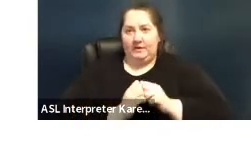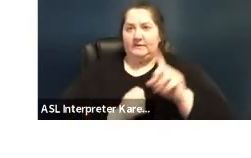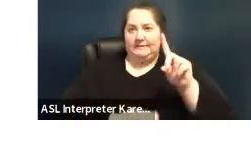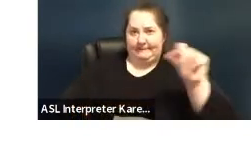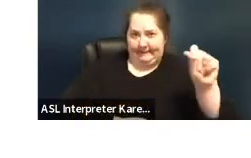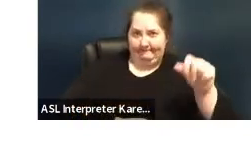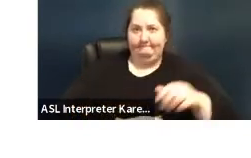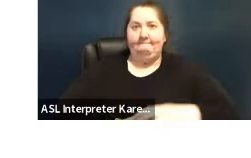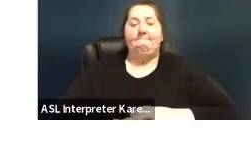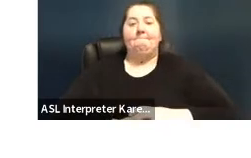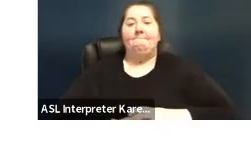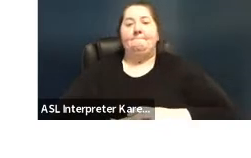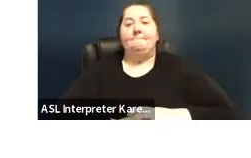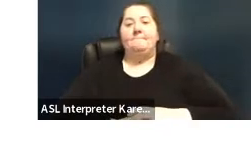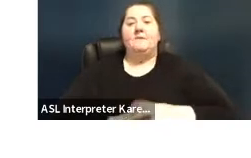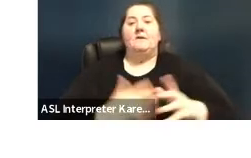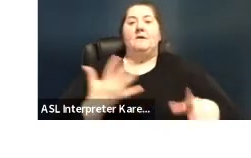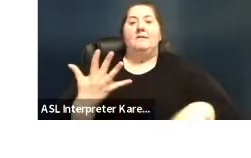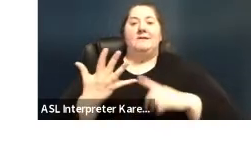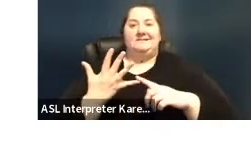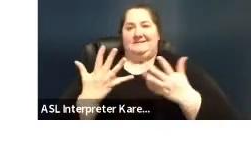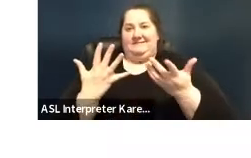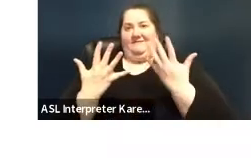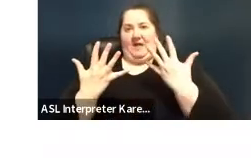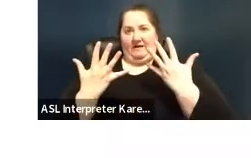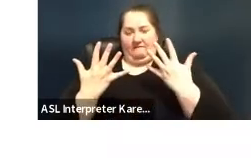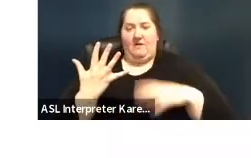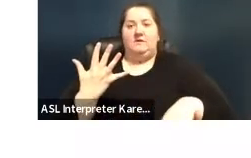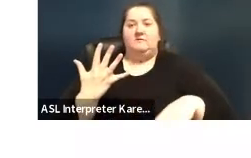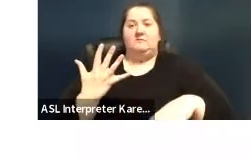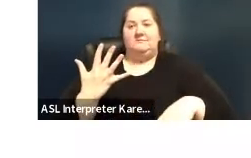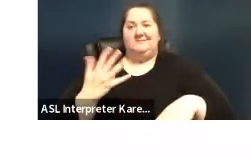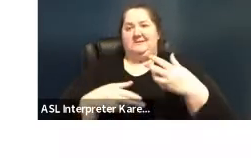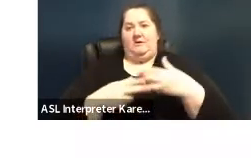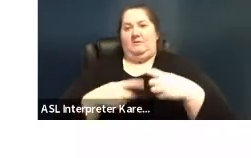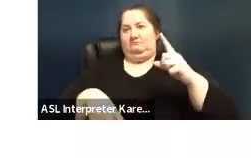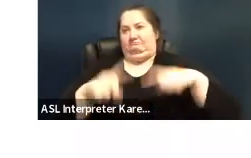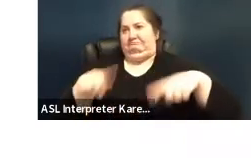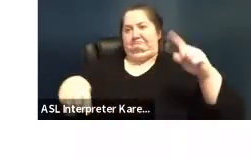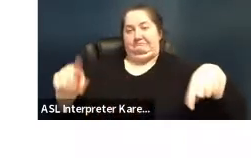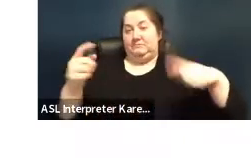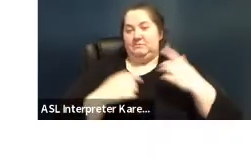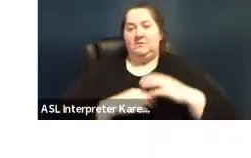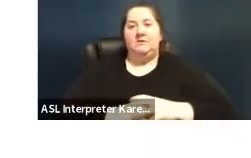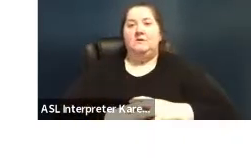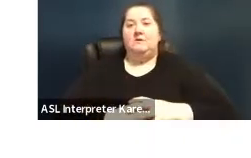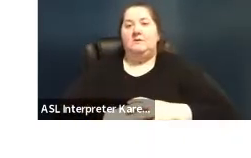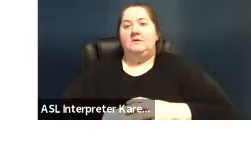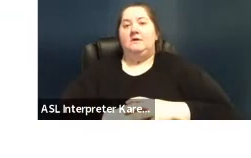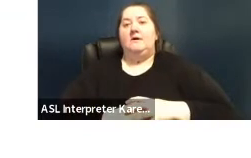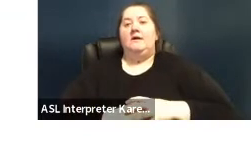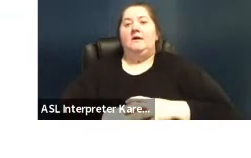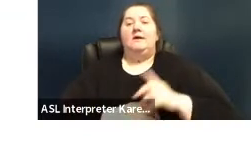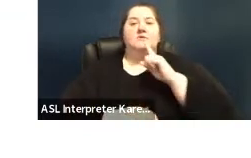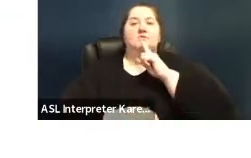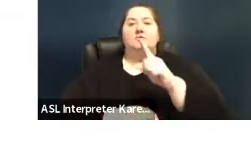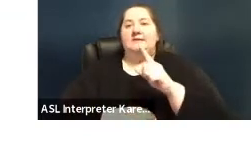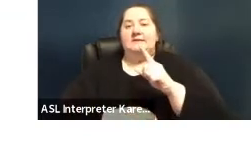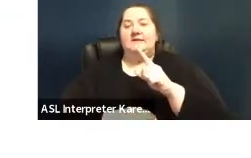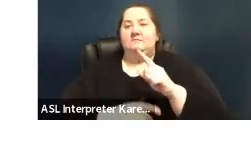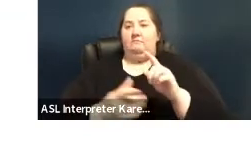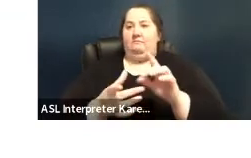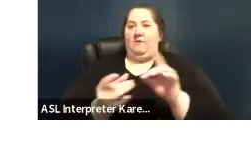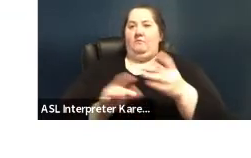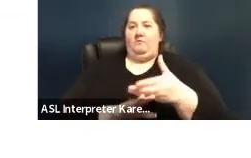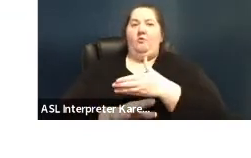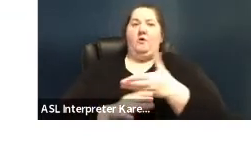of disabilities. And then Title V is called miscellaneous. Miscellaneous provisions, it's the part I mentioned earlier,